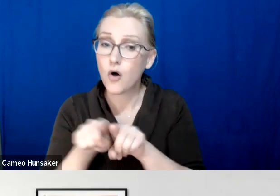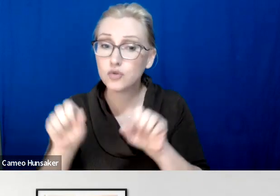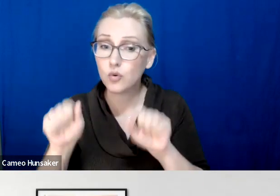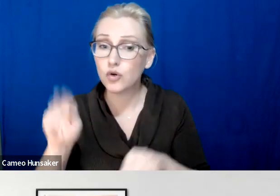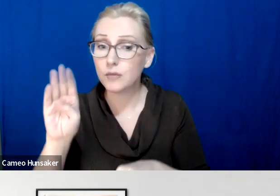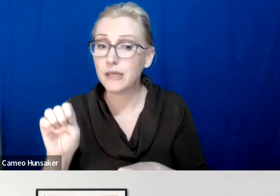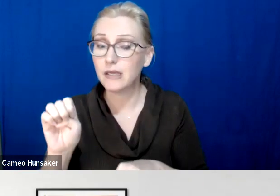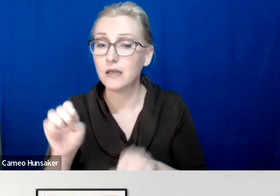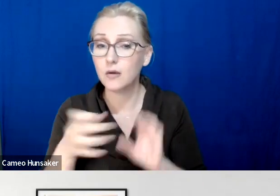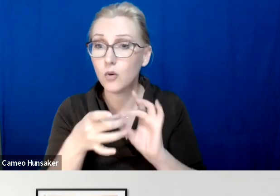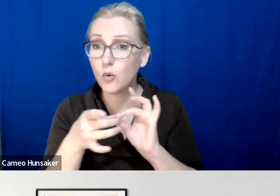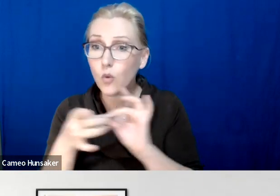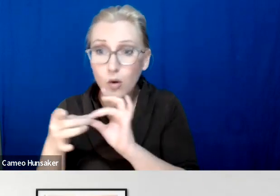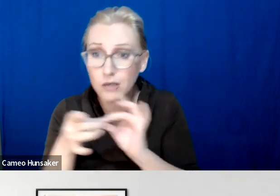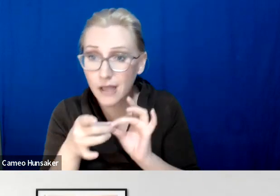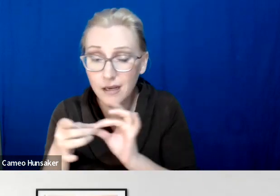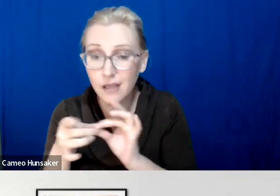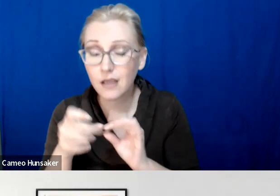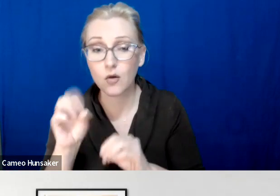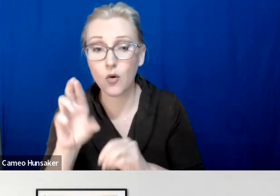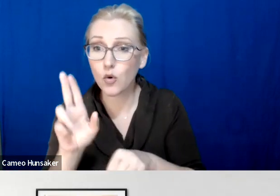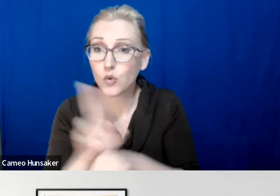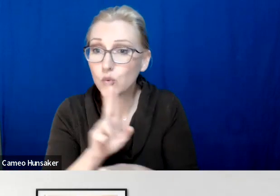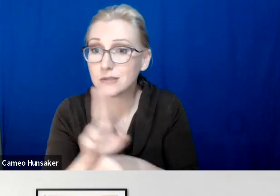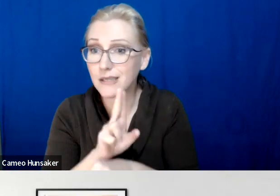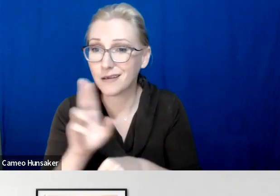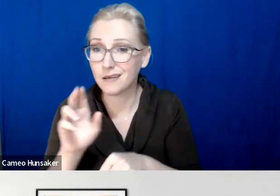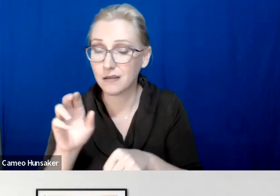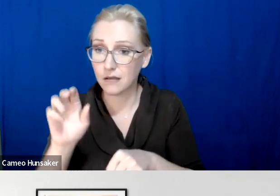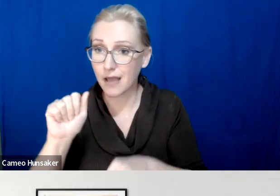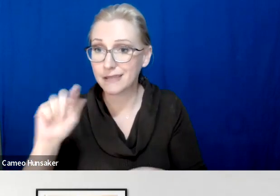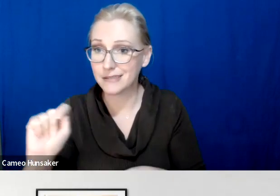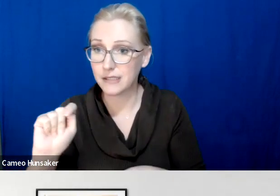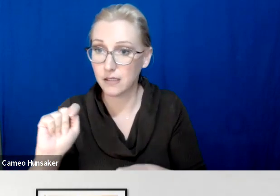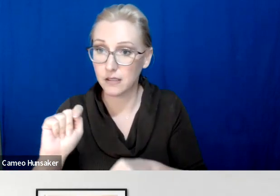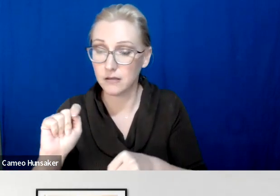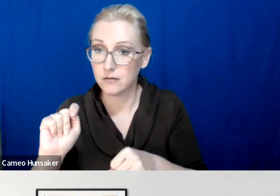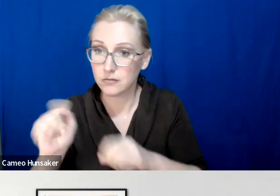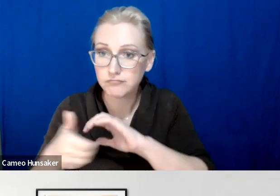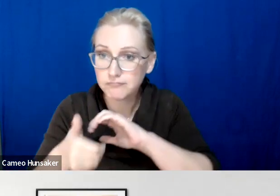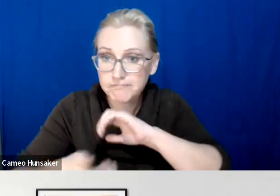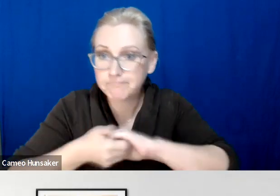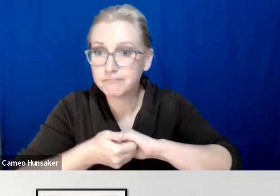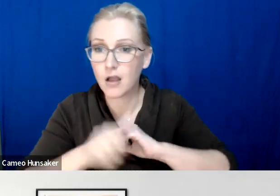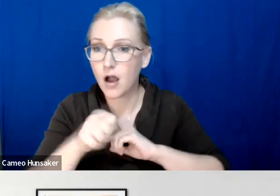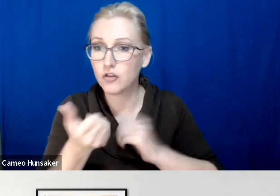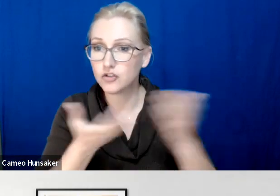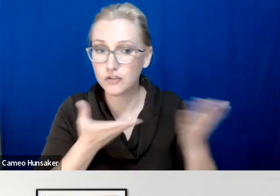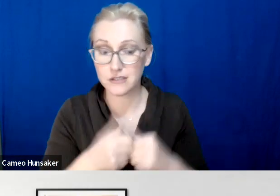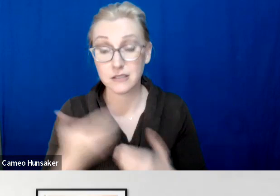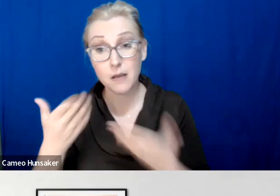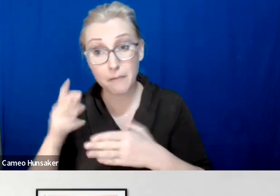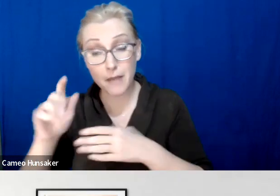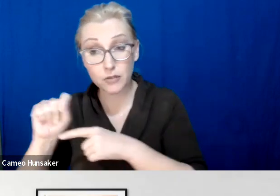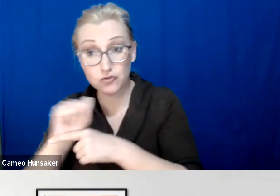that AT with other therapies, interventions, or services. It could be the training or technical assistance for the child or